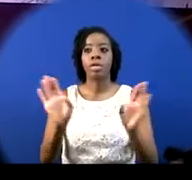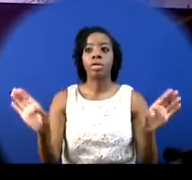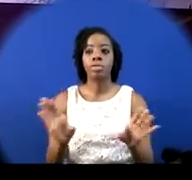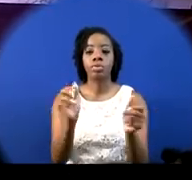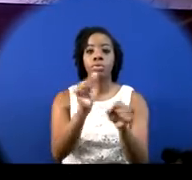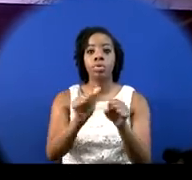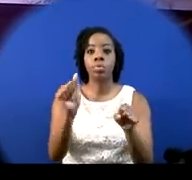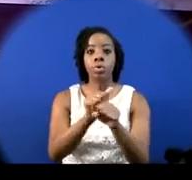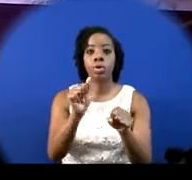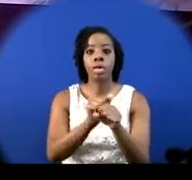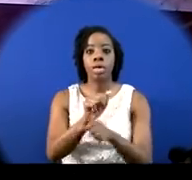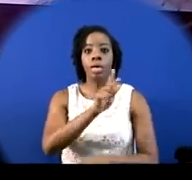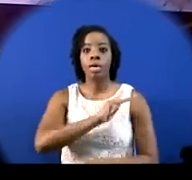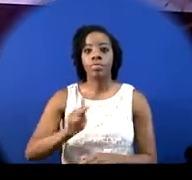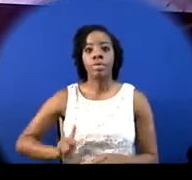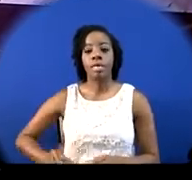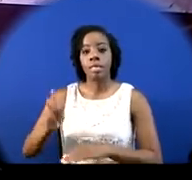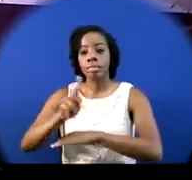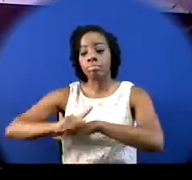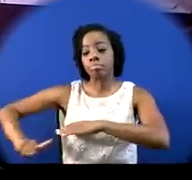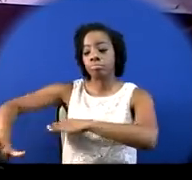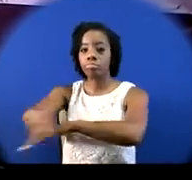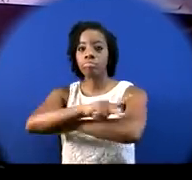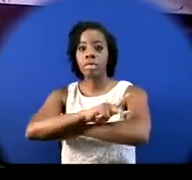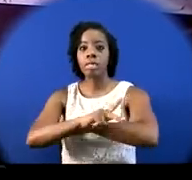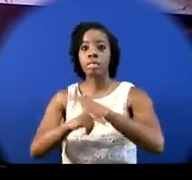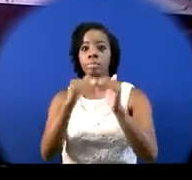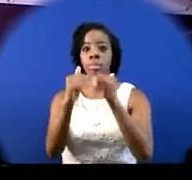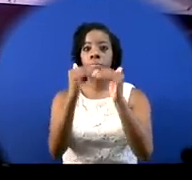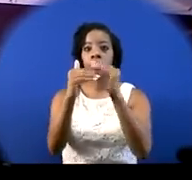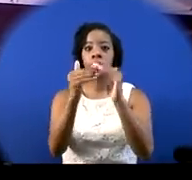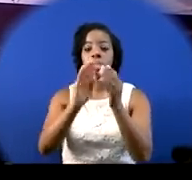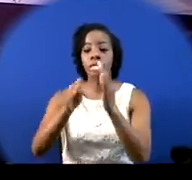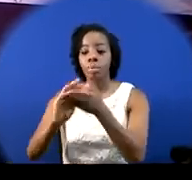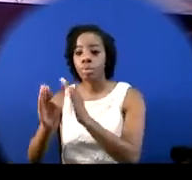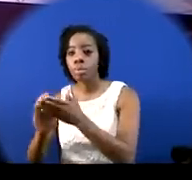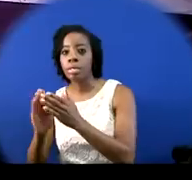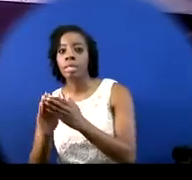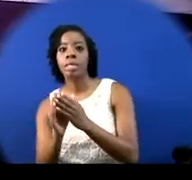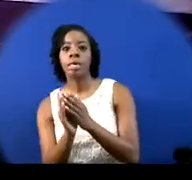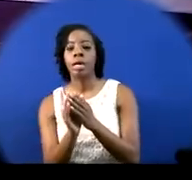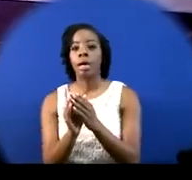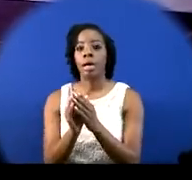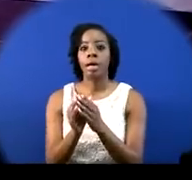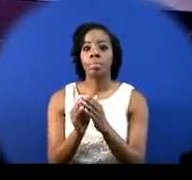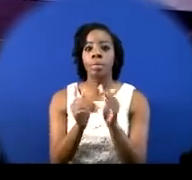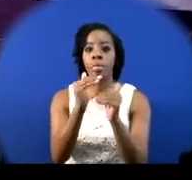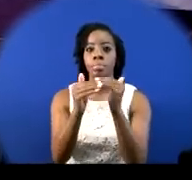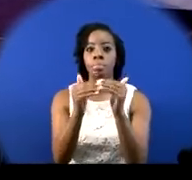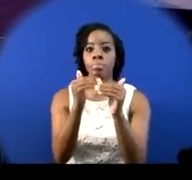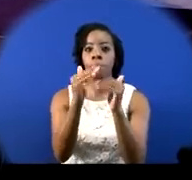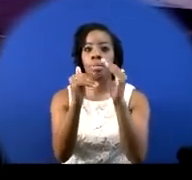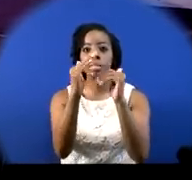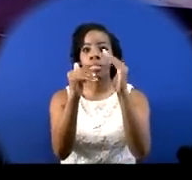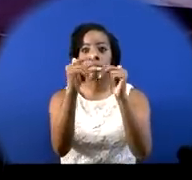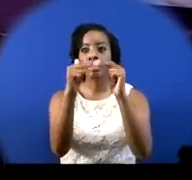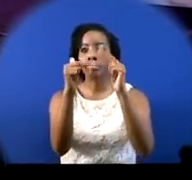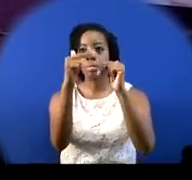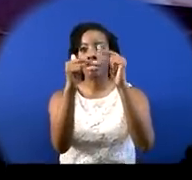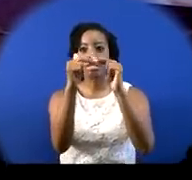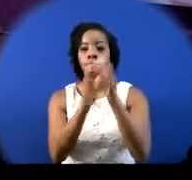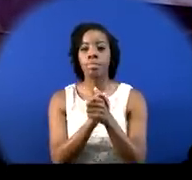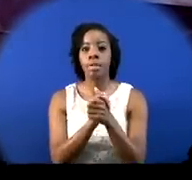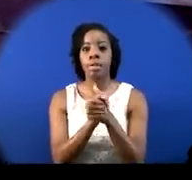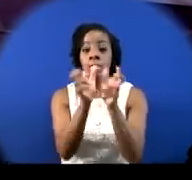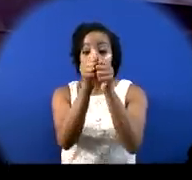here at Wheeler Avenue Baptist Church and community building in cities and states far beyond this place. Bless now each gift and